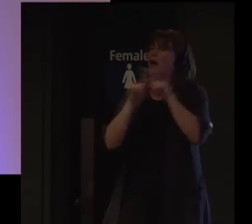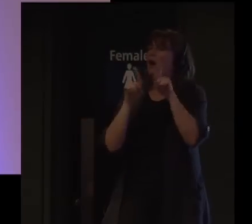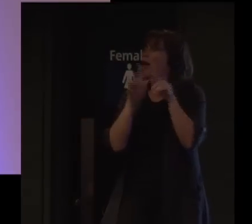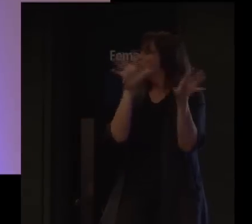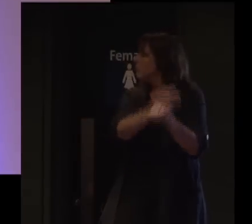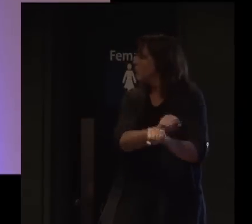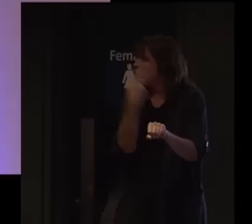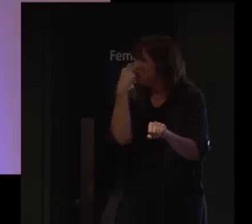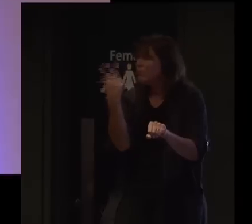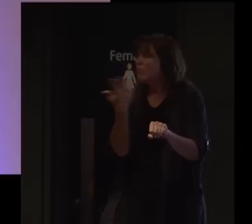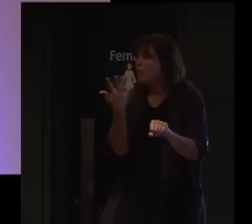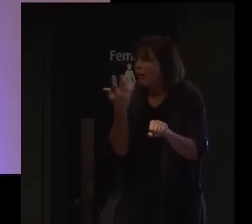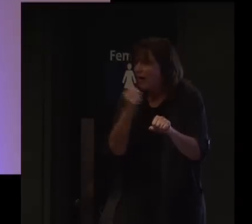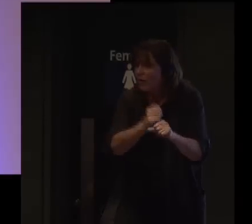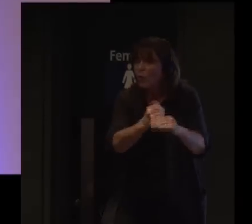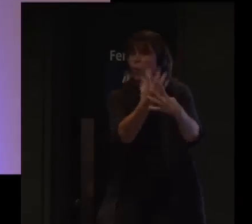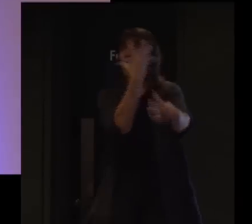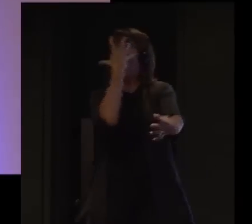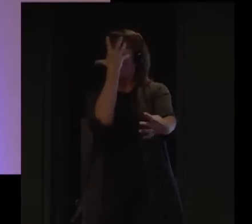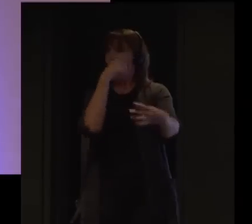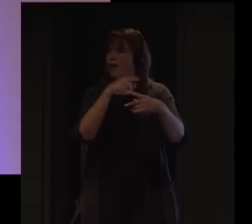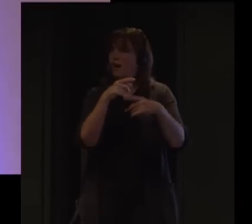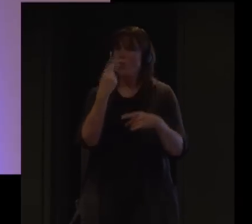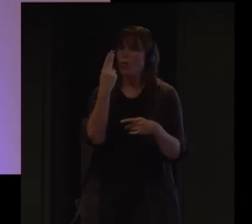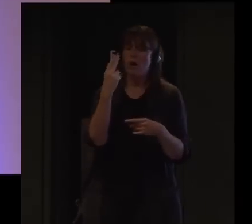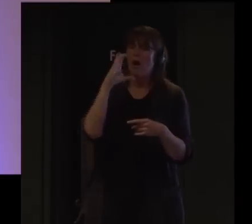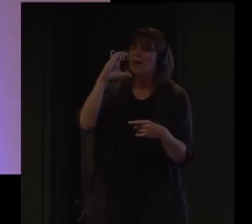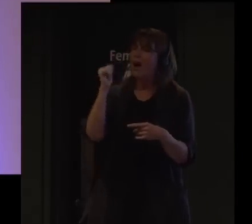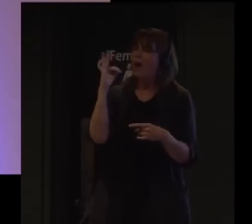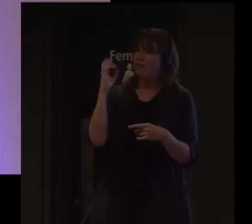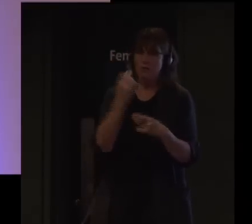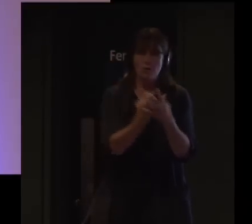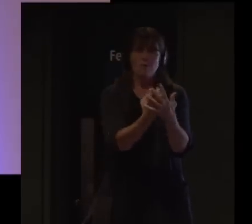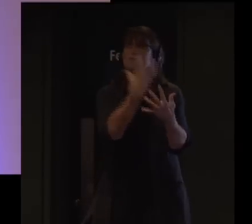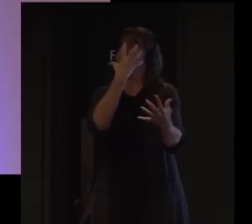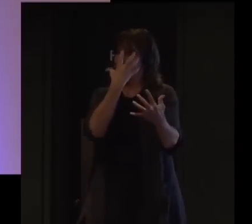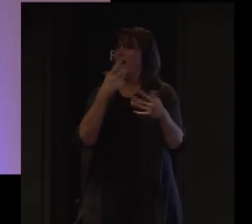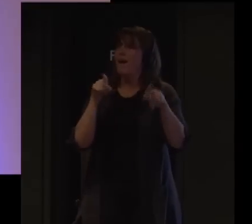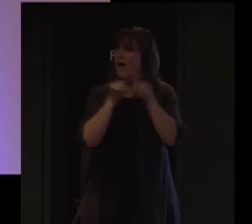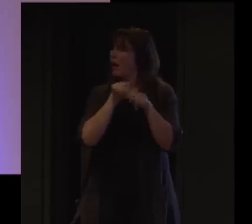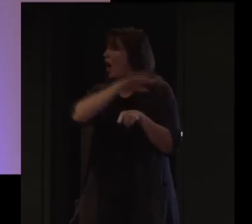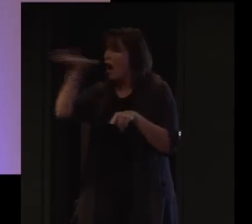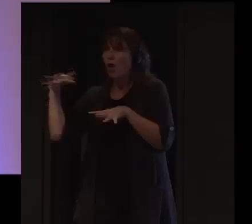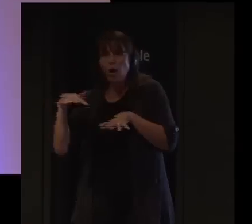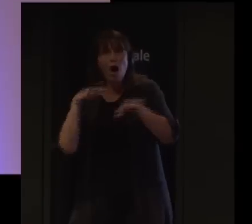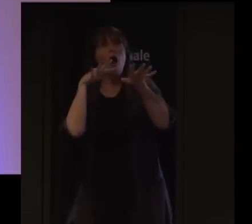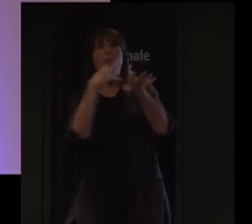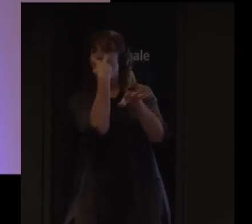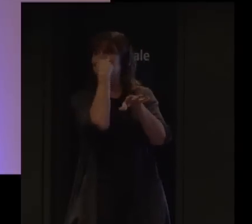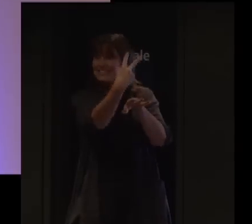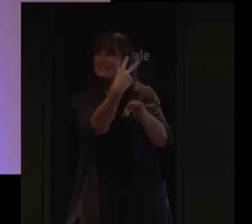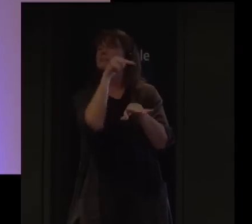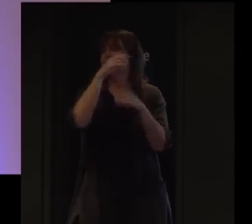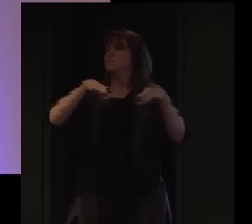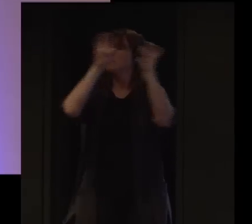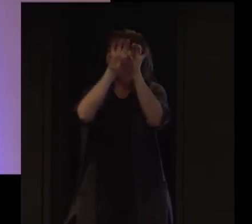are such that it's very important that the political message I'm carrying here is also